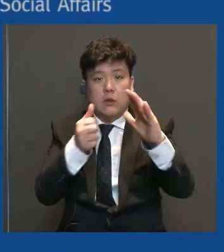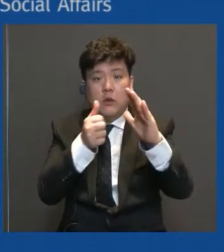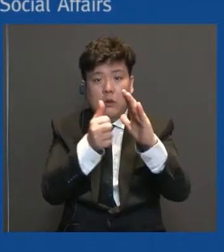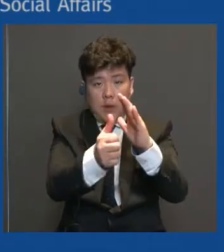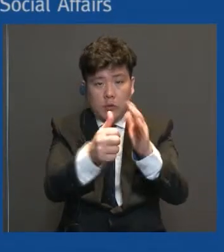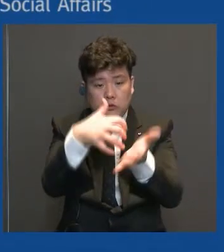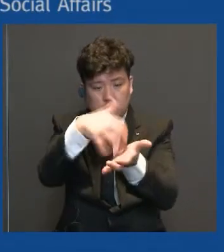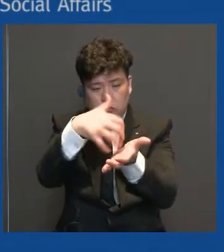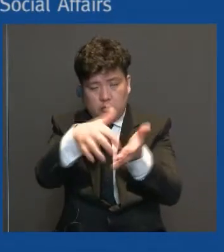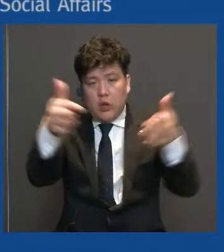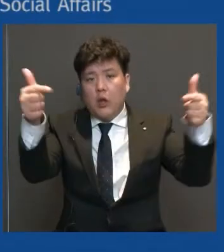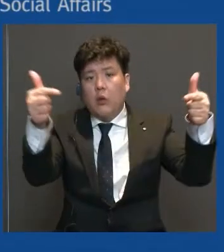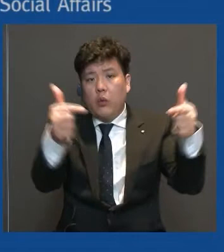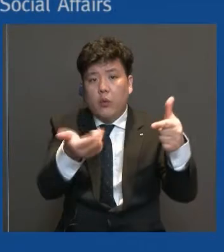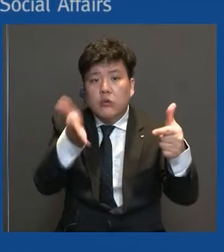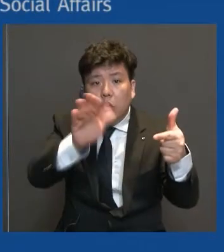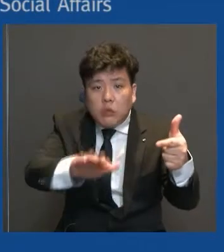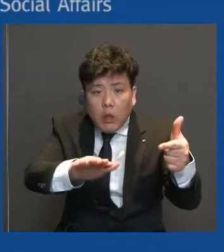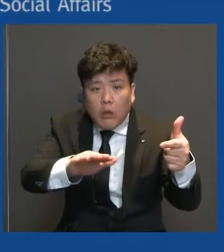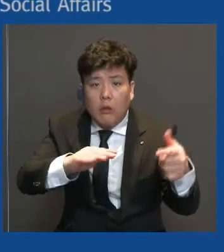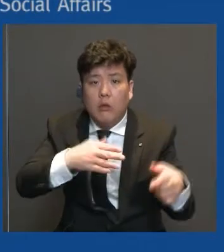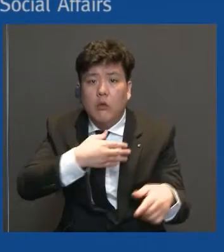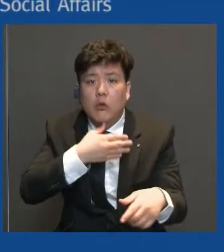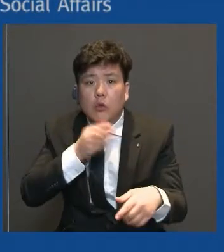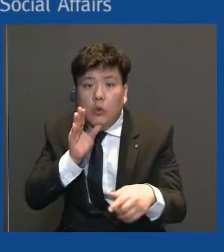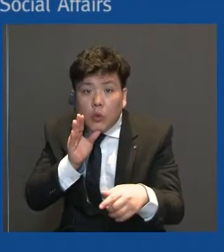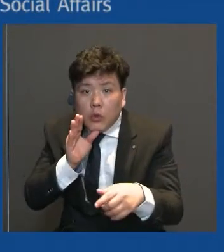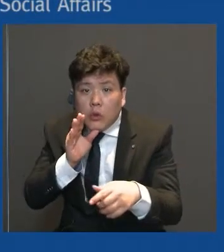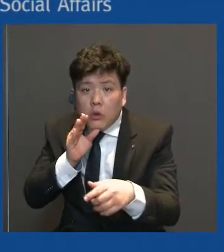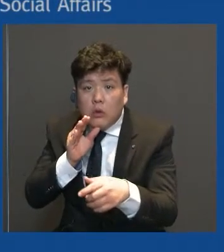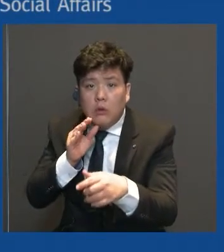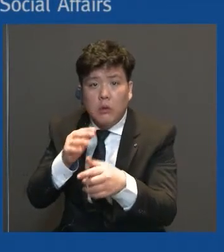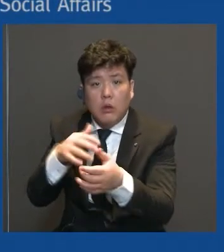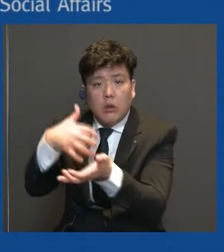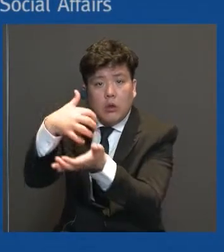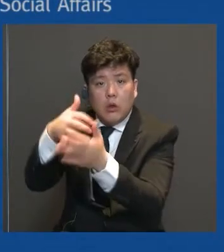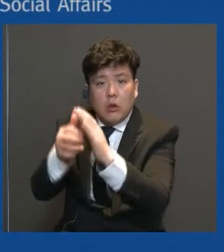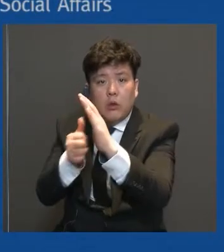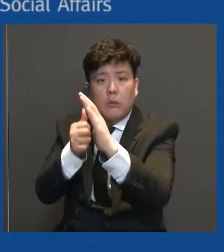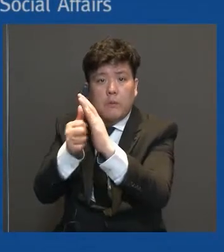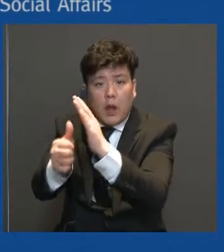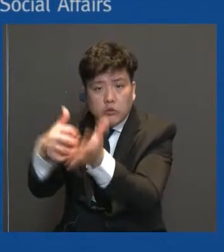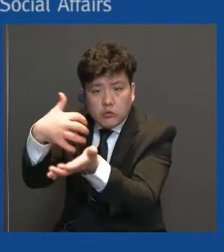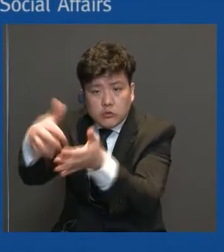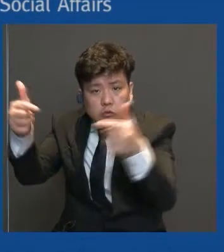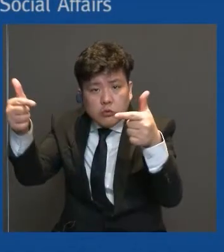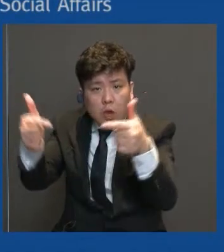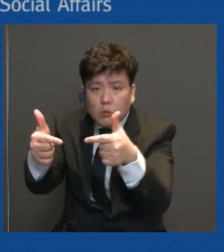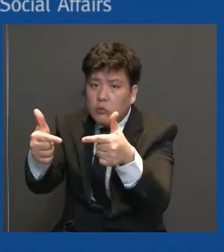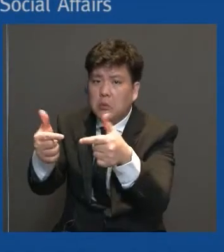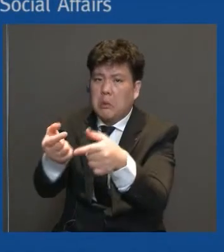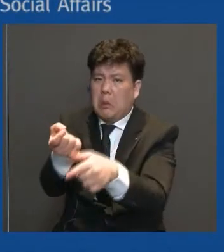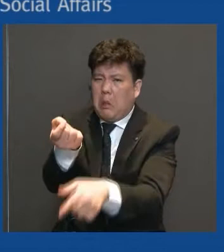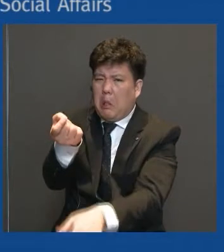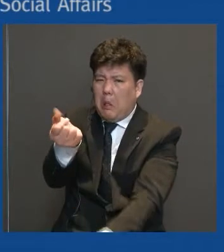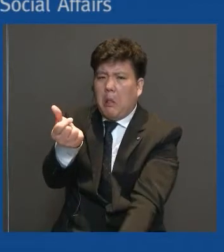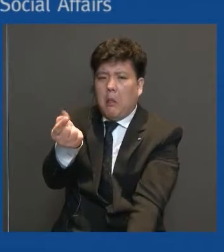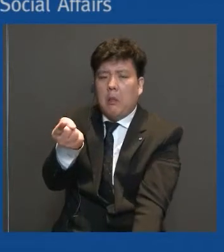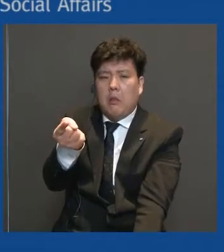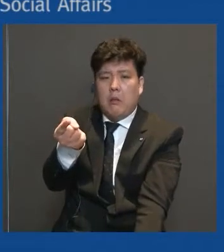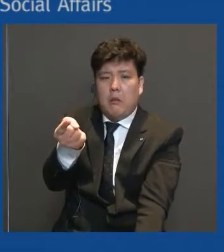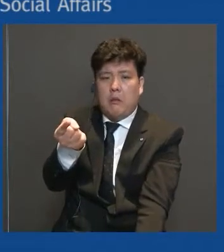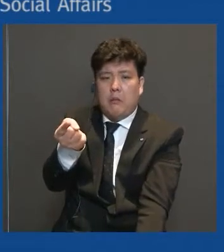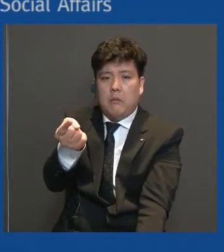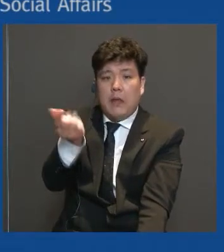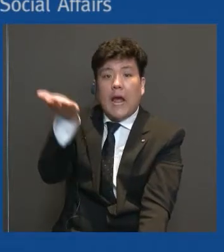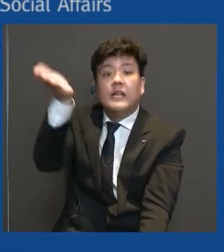use pattern may suggest that older persons have greater needs of using healthcare services, partly